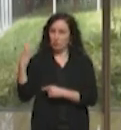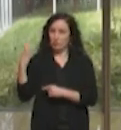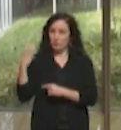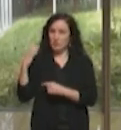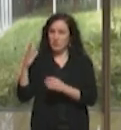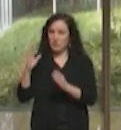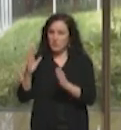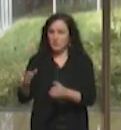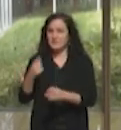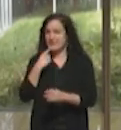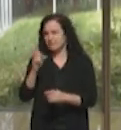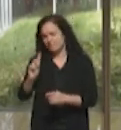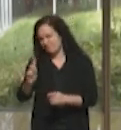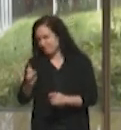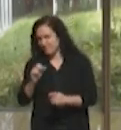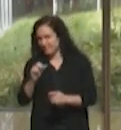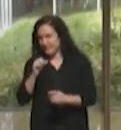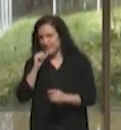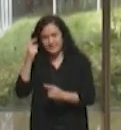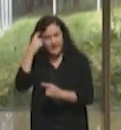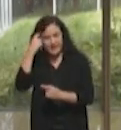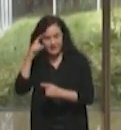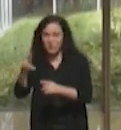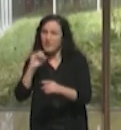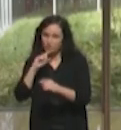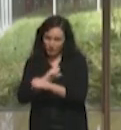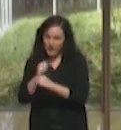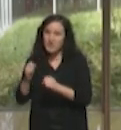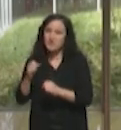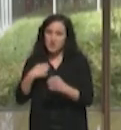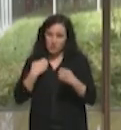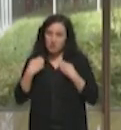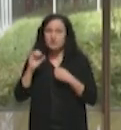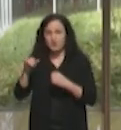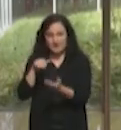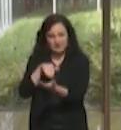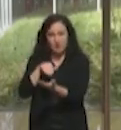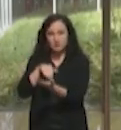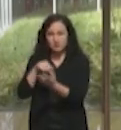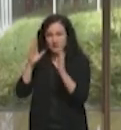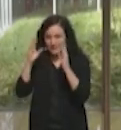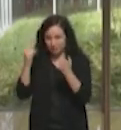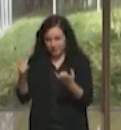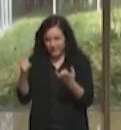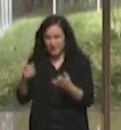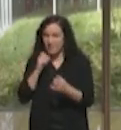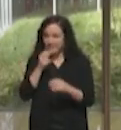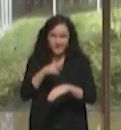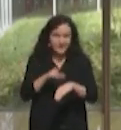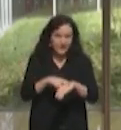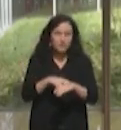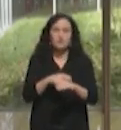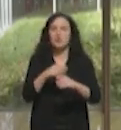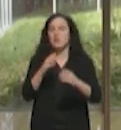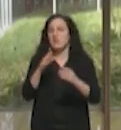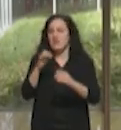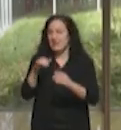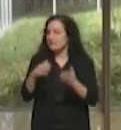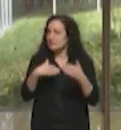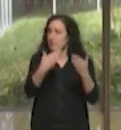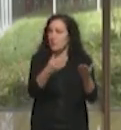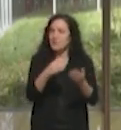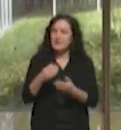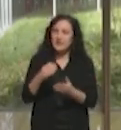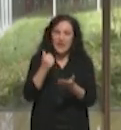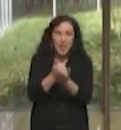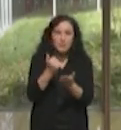can say, no, that's not in your head, it's real. You need to get doctor's attention right now. That's not natural. Let's see if we can get you assistance. Let me